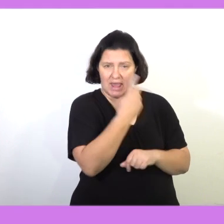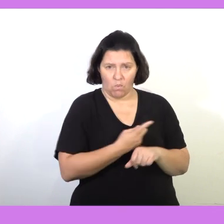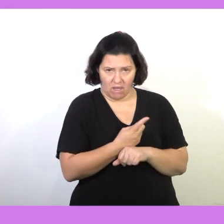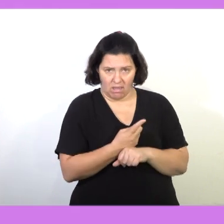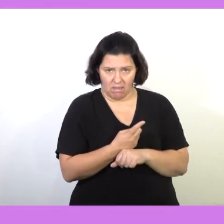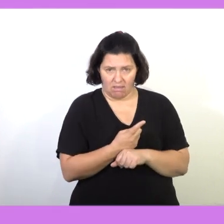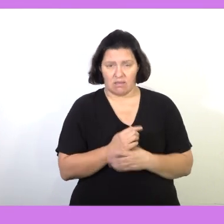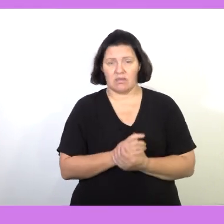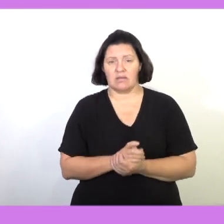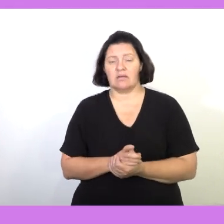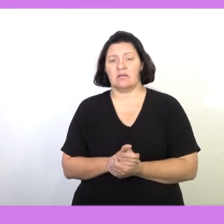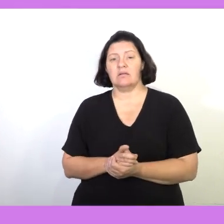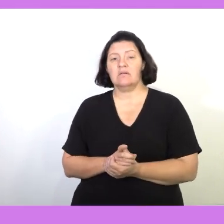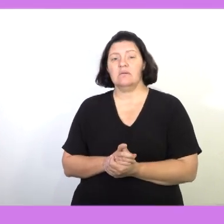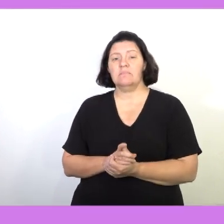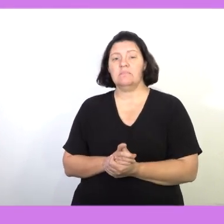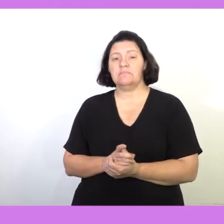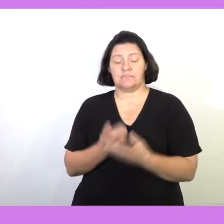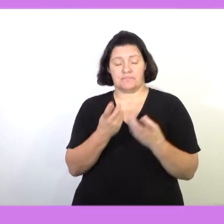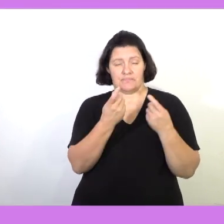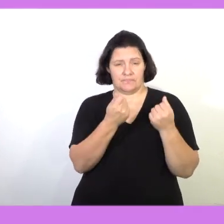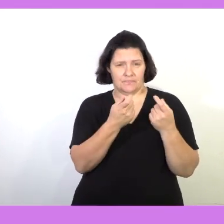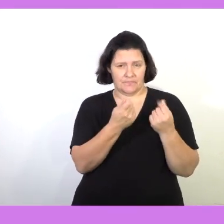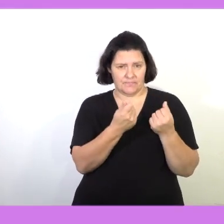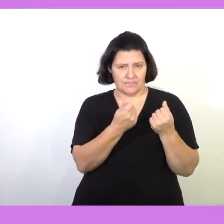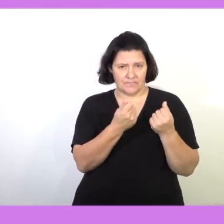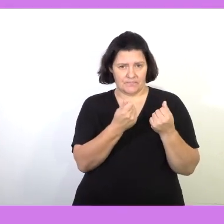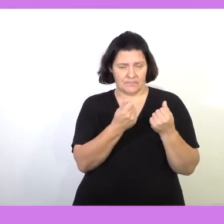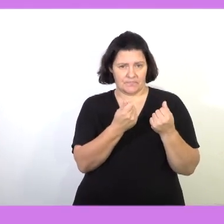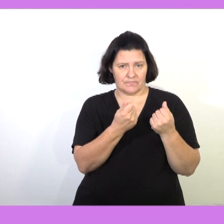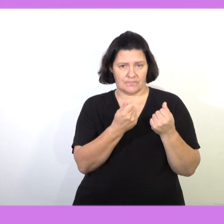per hour. So we can say amount